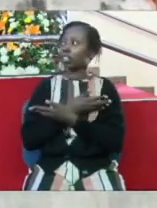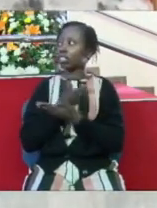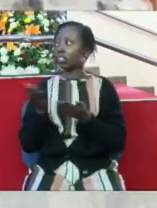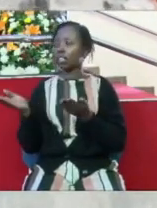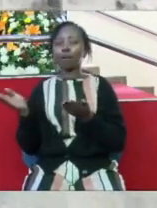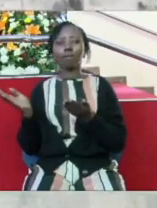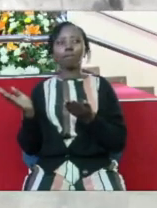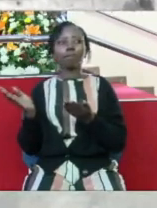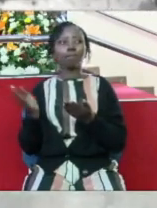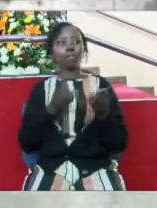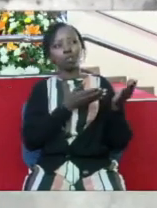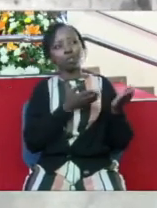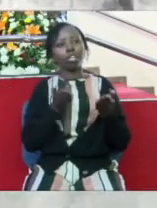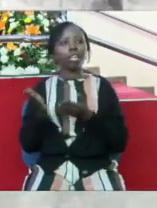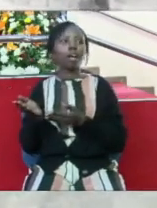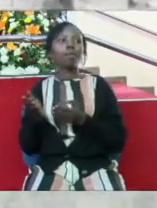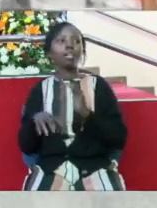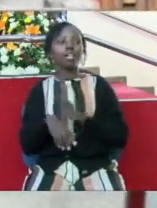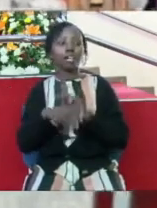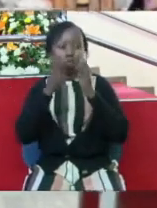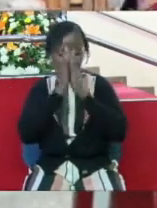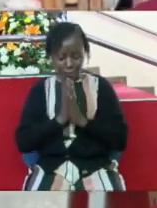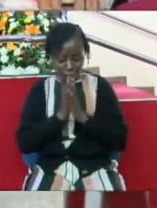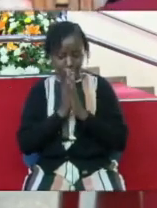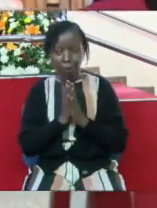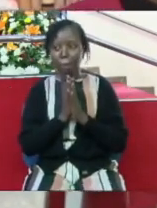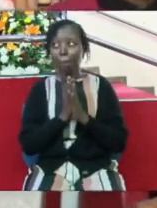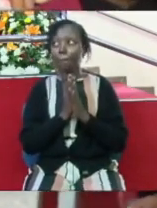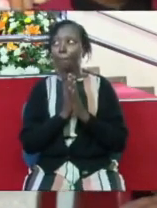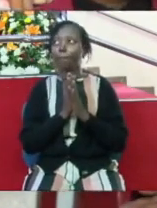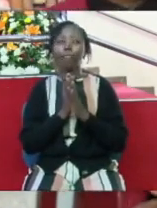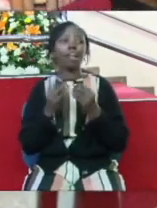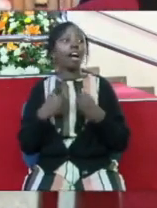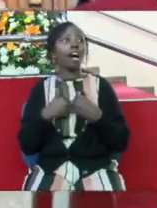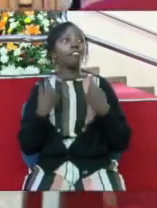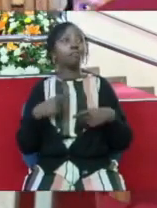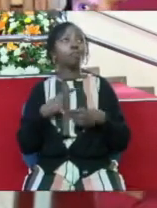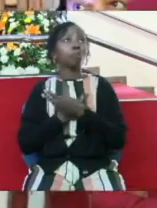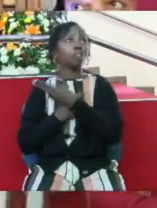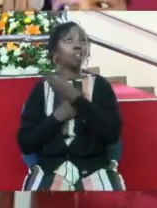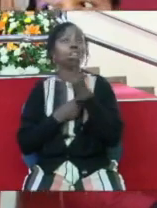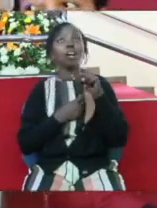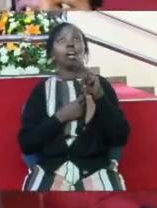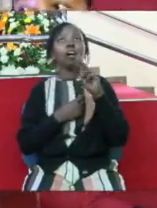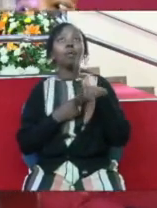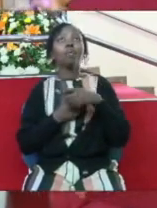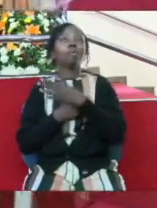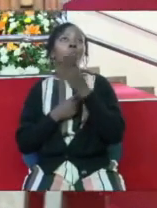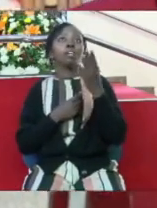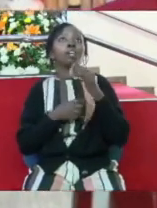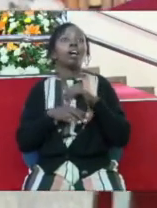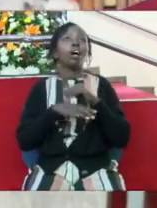walk and have yourself being prayed for. Unaweza songa mbele na uombe pamoja na mtu. We have some in the balcony. Kuna wengine pale juu.